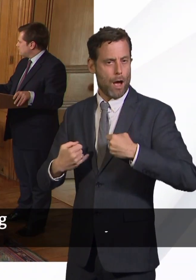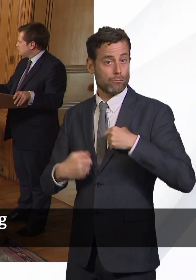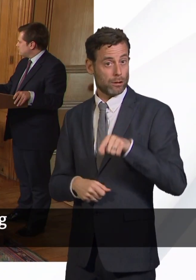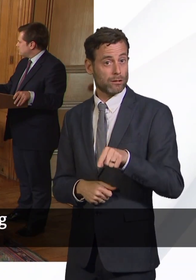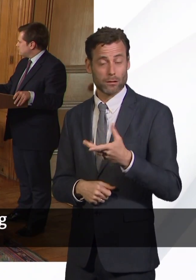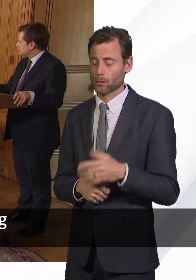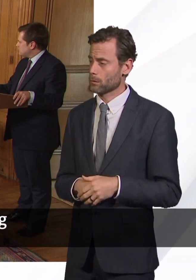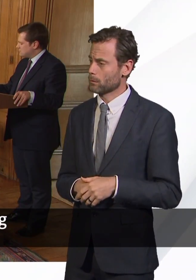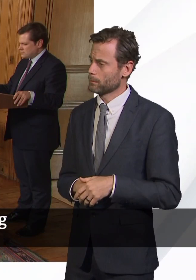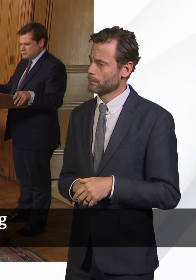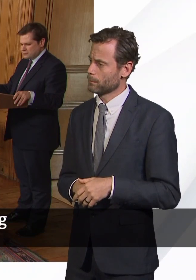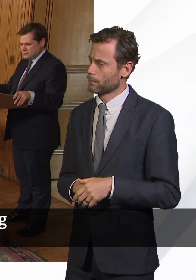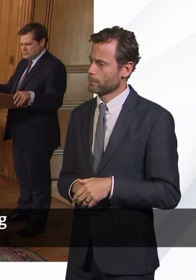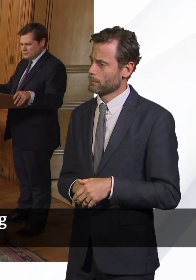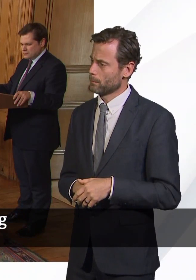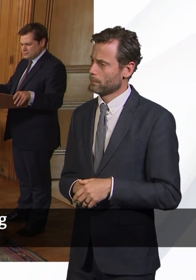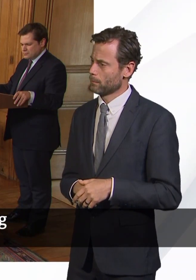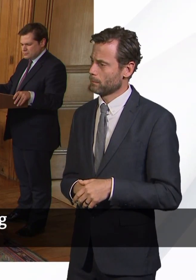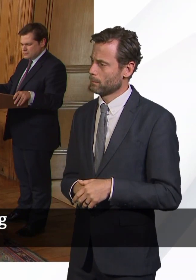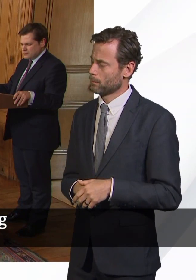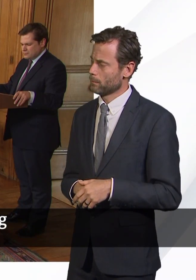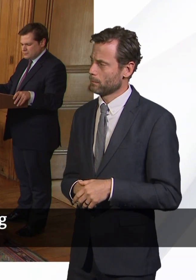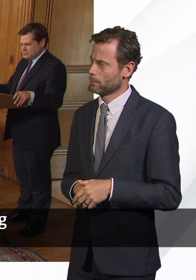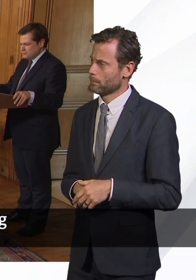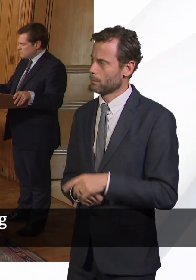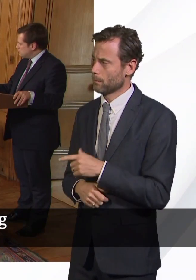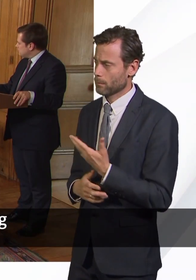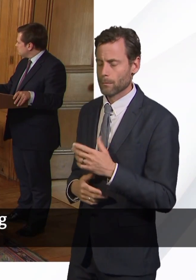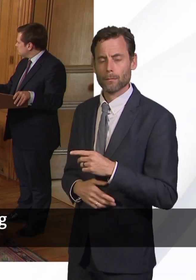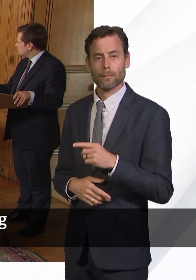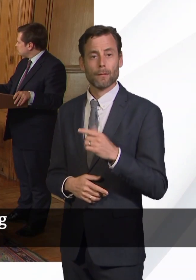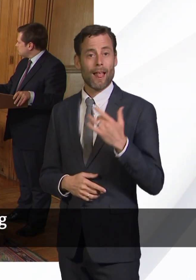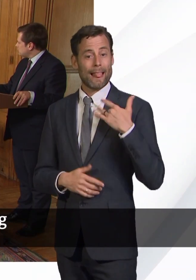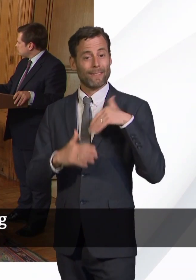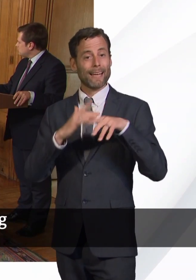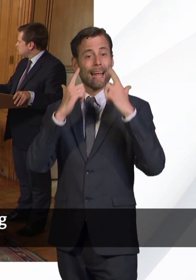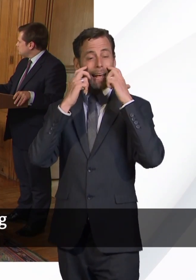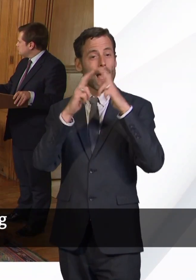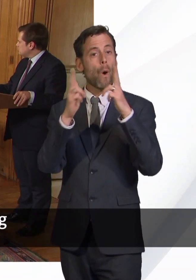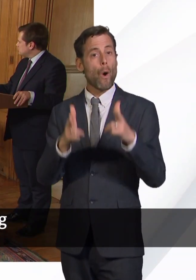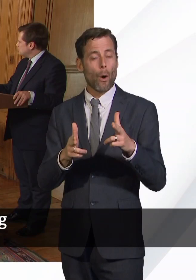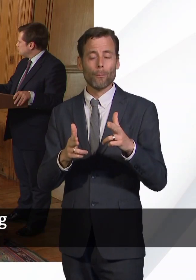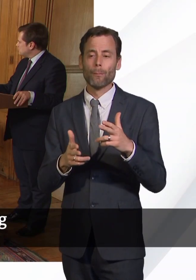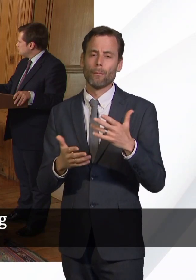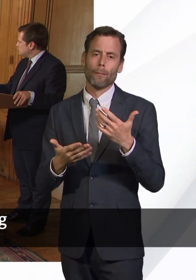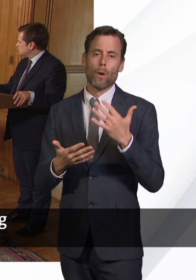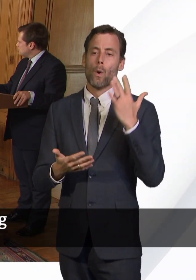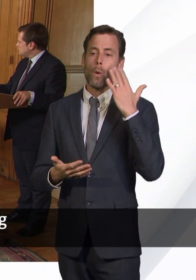I think here, although every potential care resident, new moving care resident, is